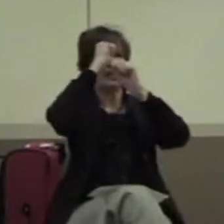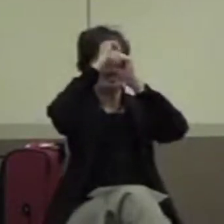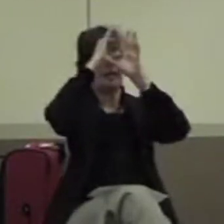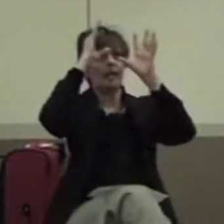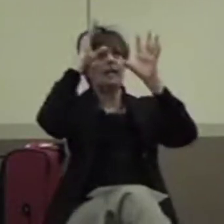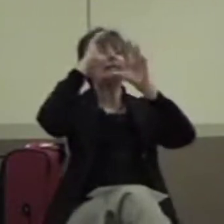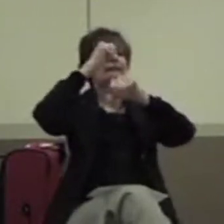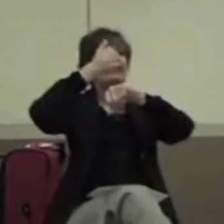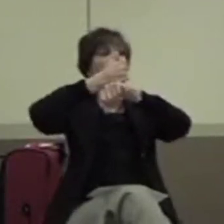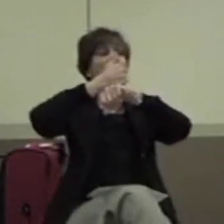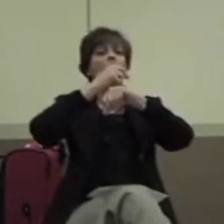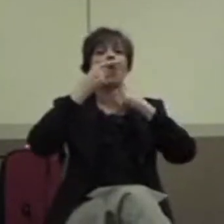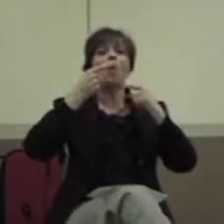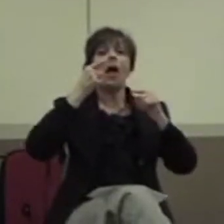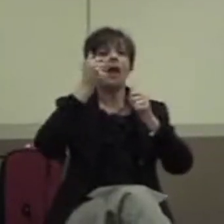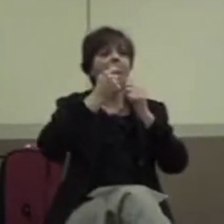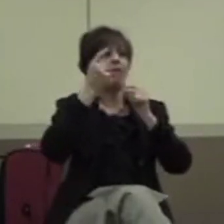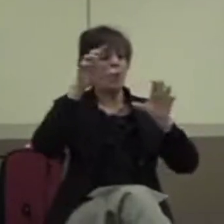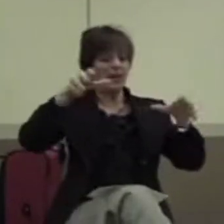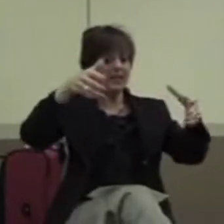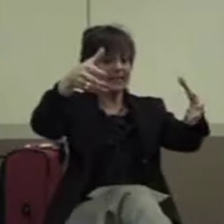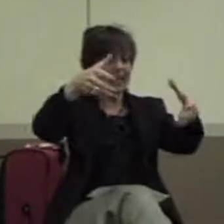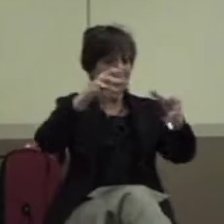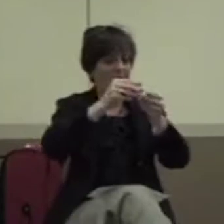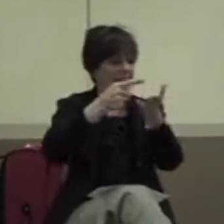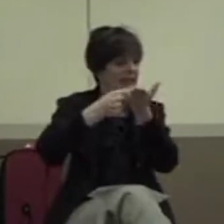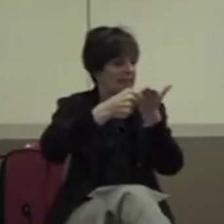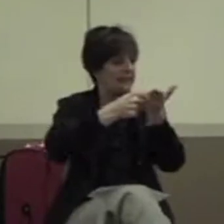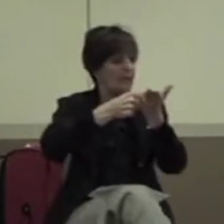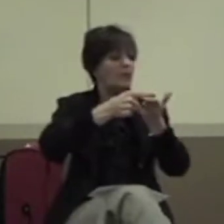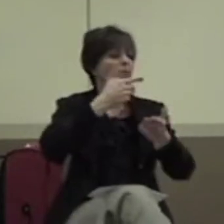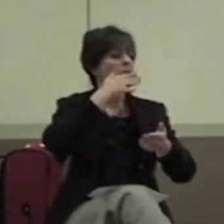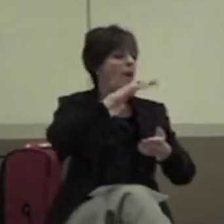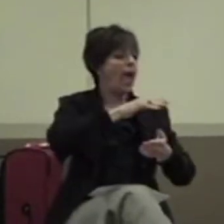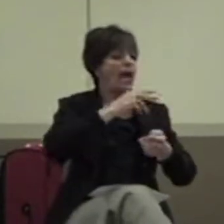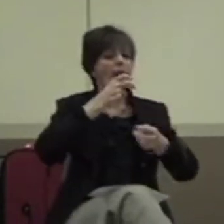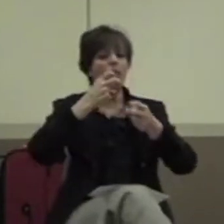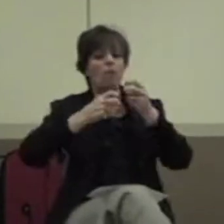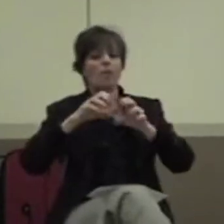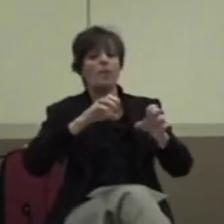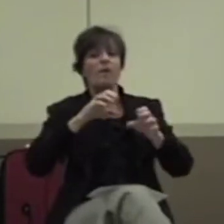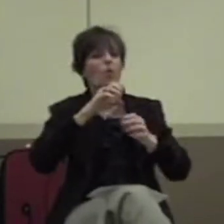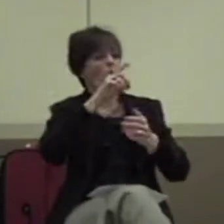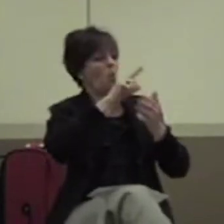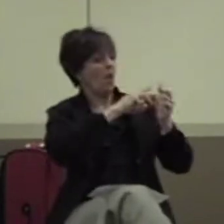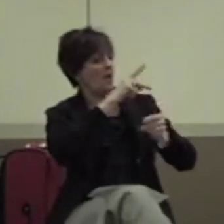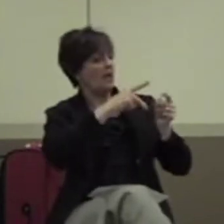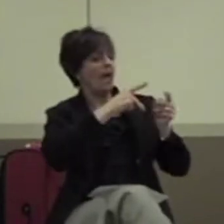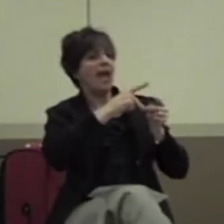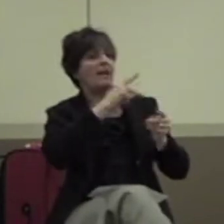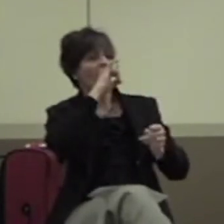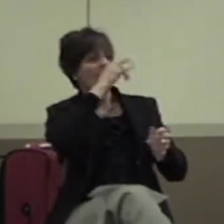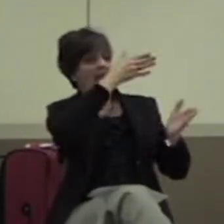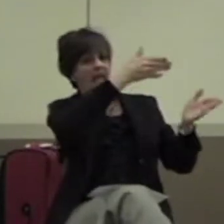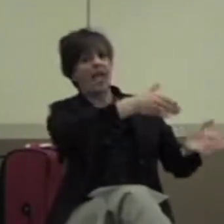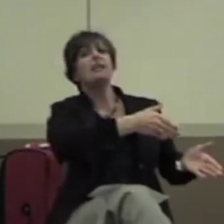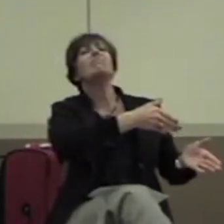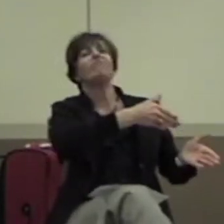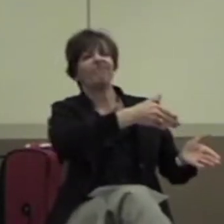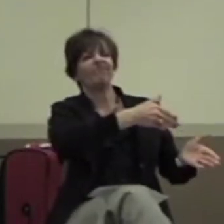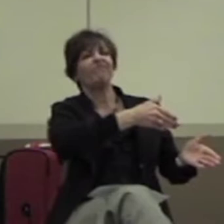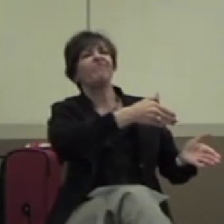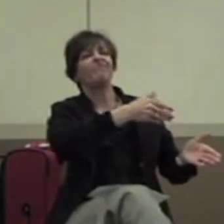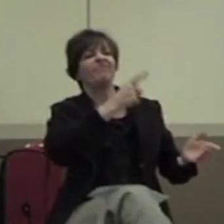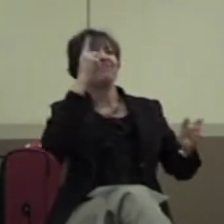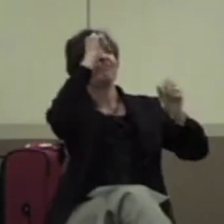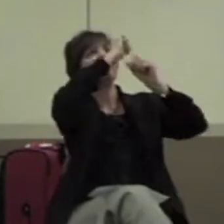mind when everybody in the team meeting is talking about the bad behavior and the problem behavior? What kind of kid is it?